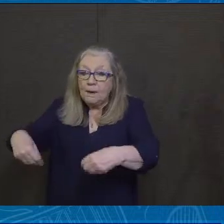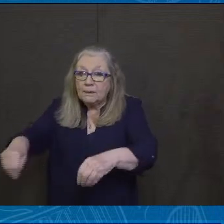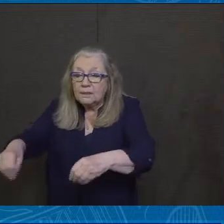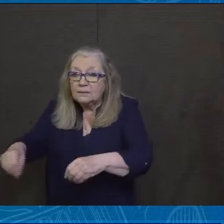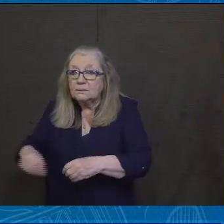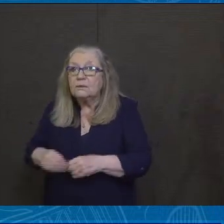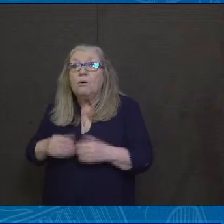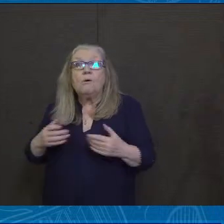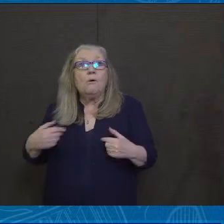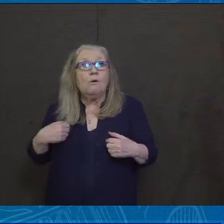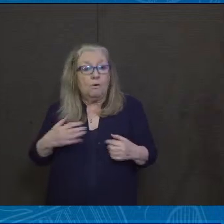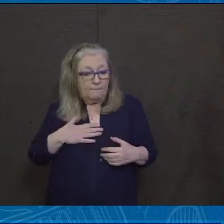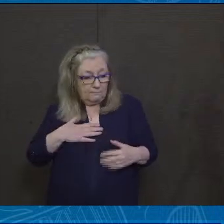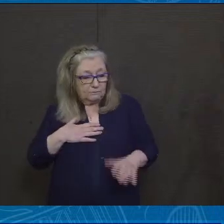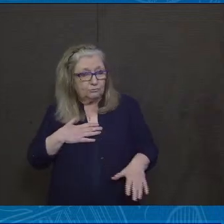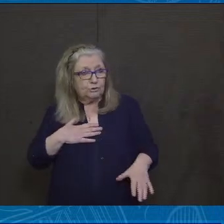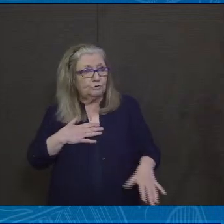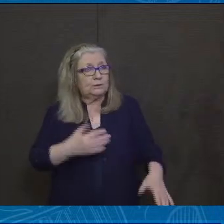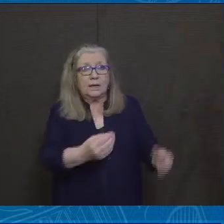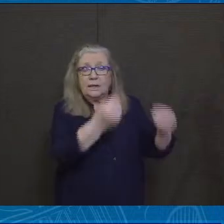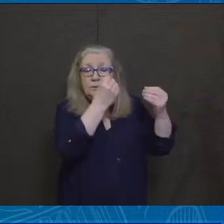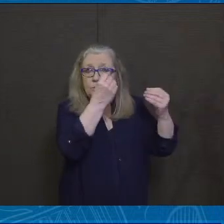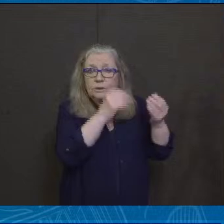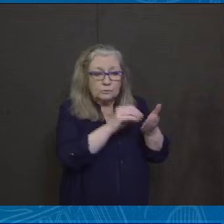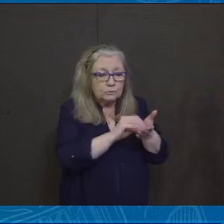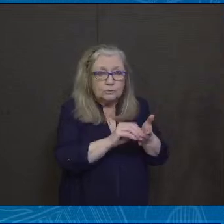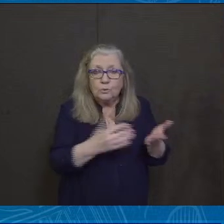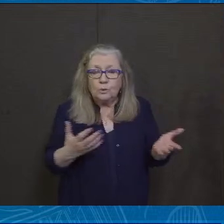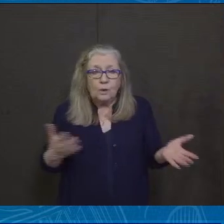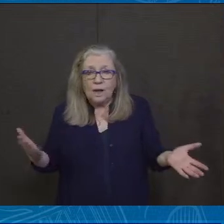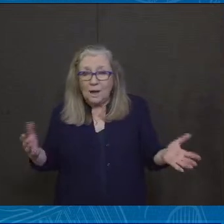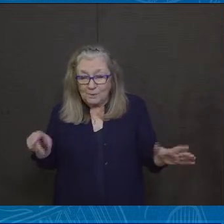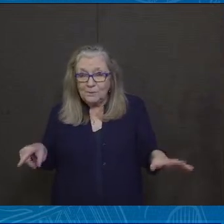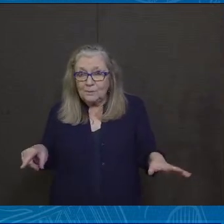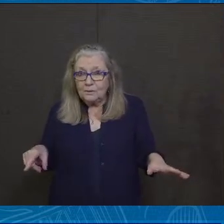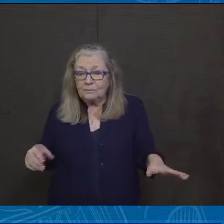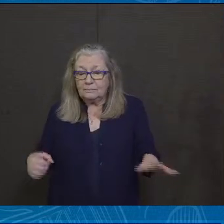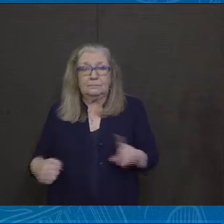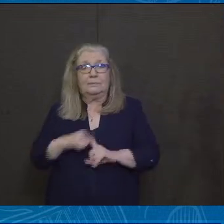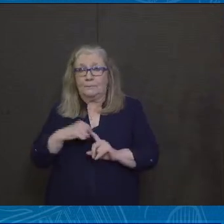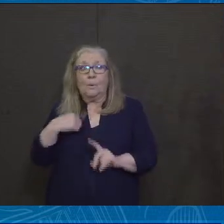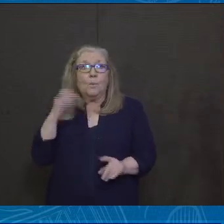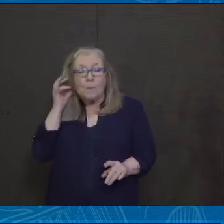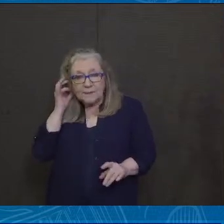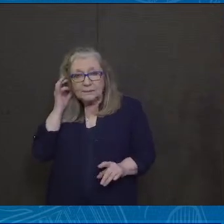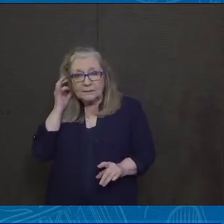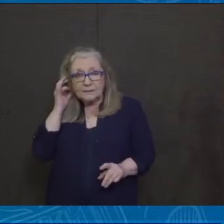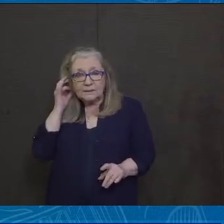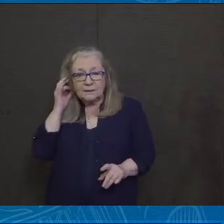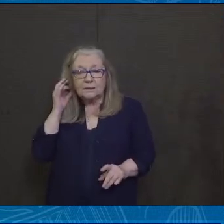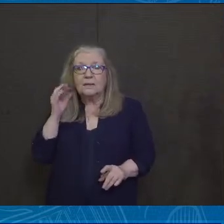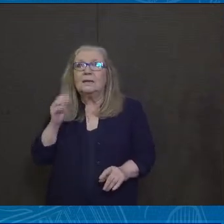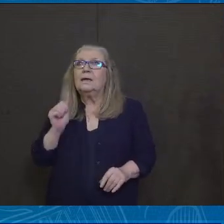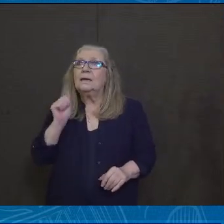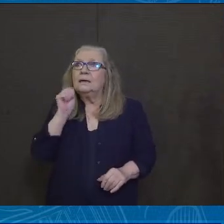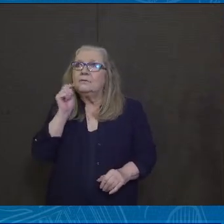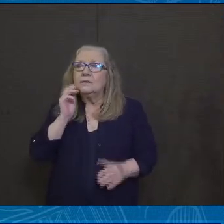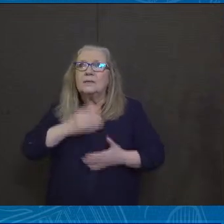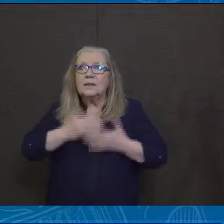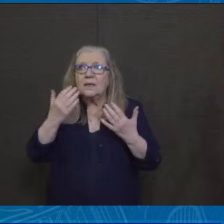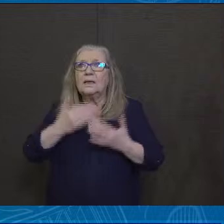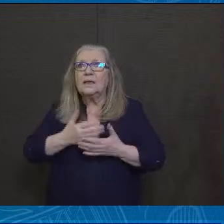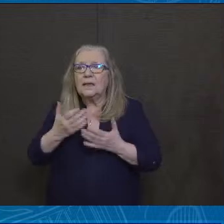actually access education, where they are going to school. It's about violence that they faced every day. It's about